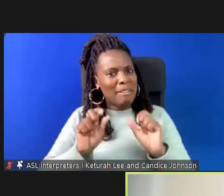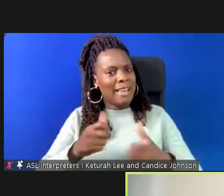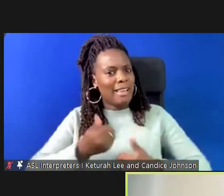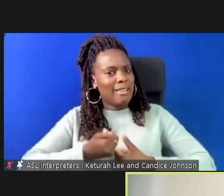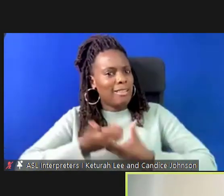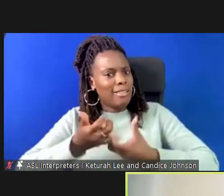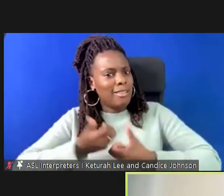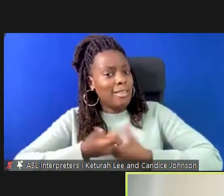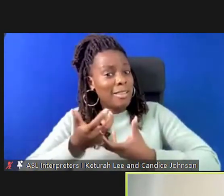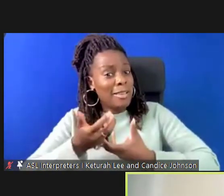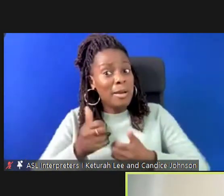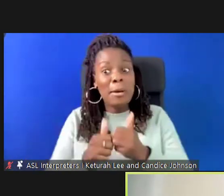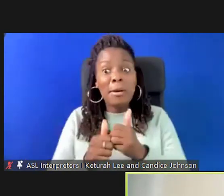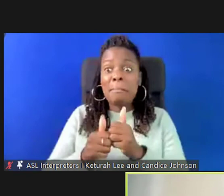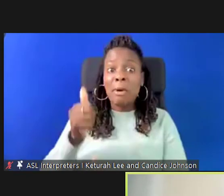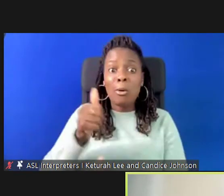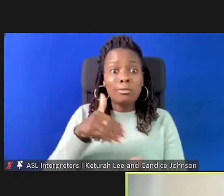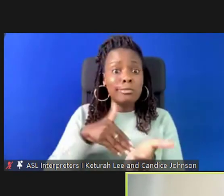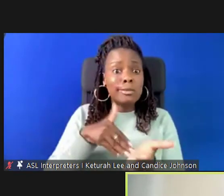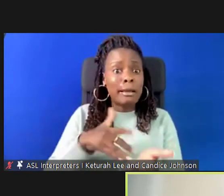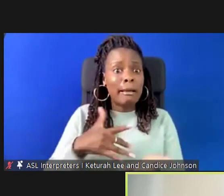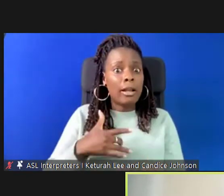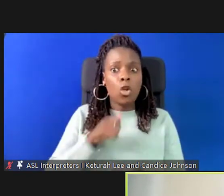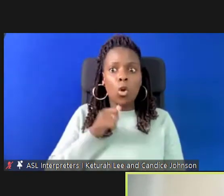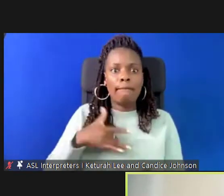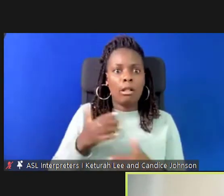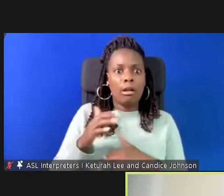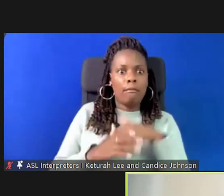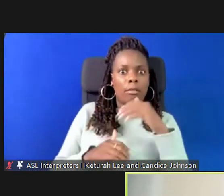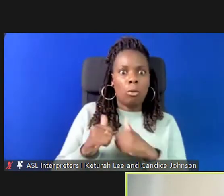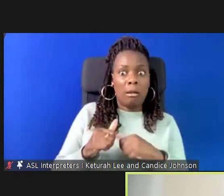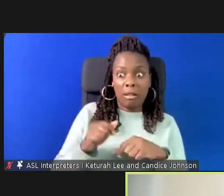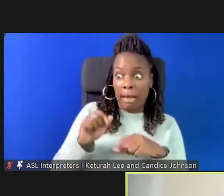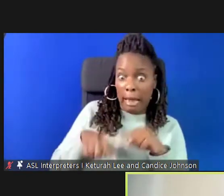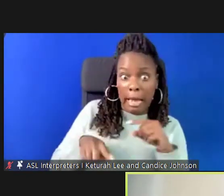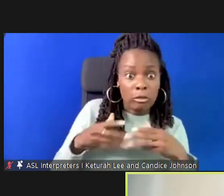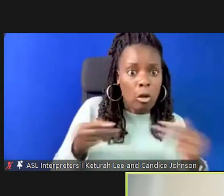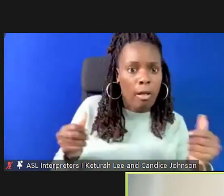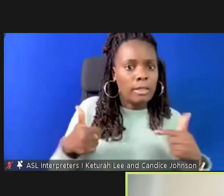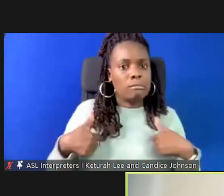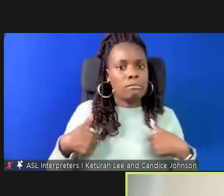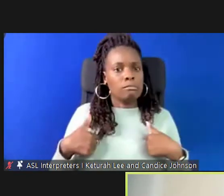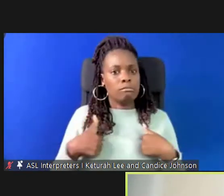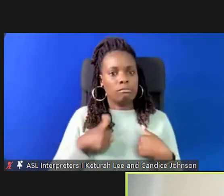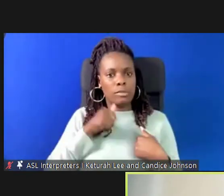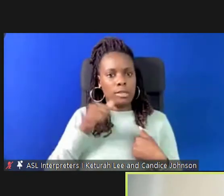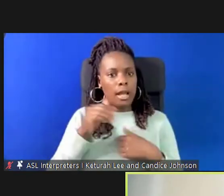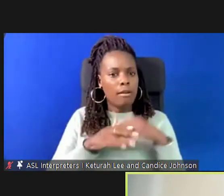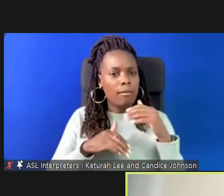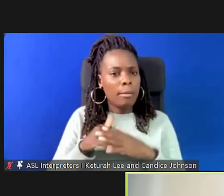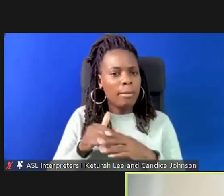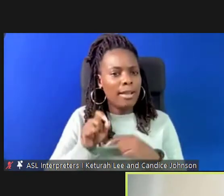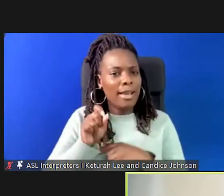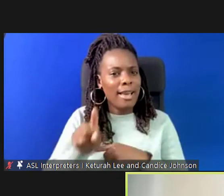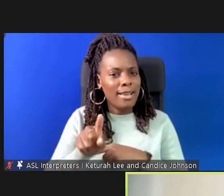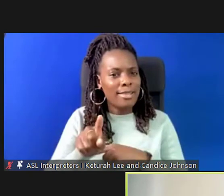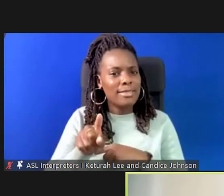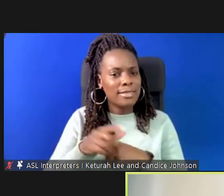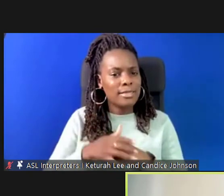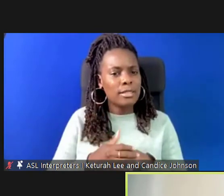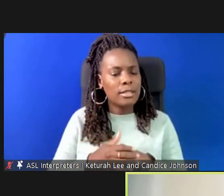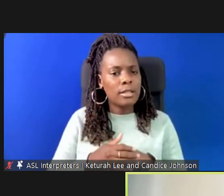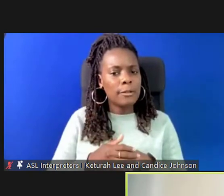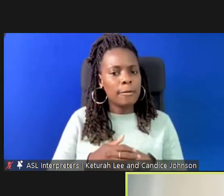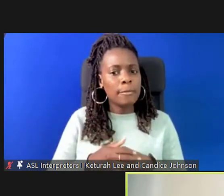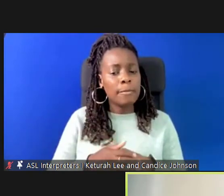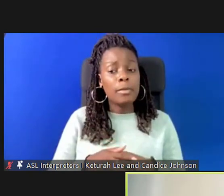feel uncomfortable asking questions they don't know what to do with. So in addition to asking questions, we also need to provide some